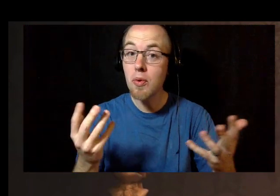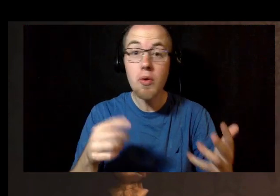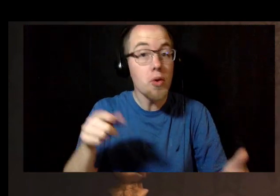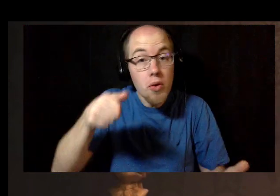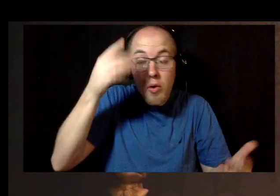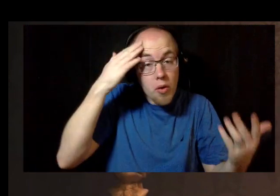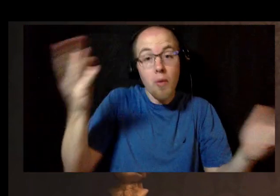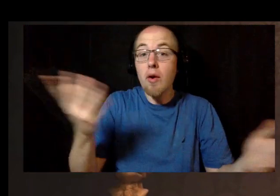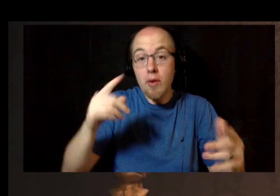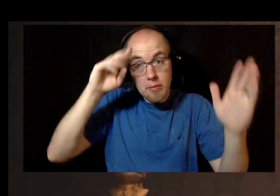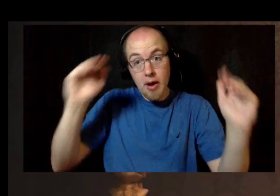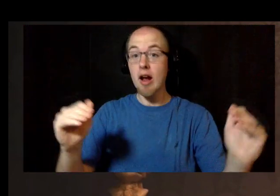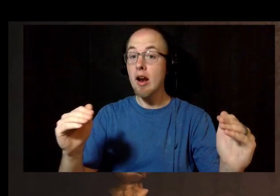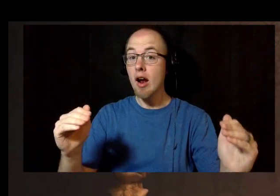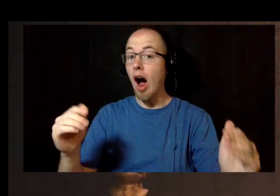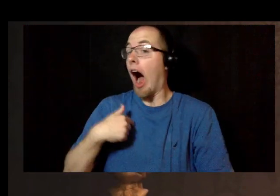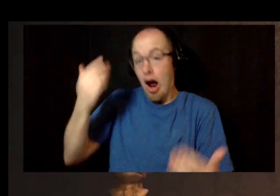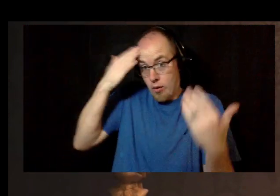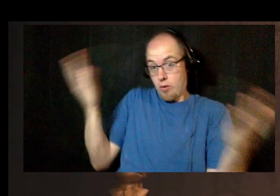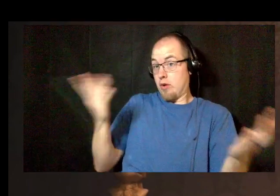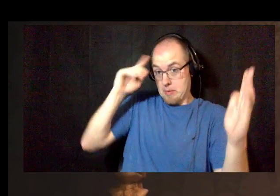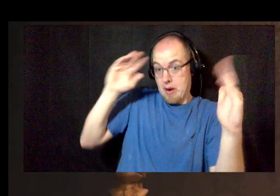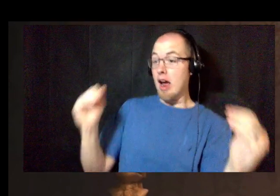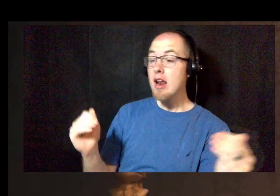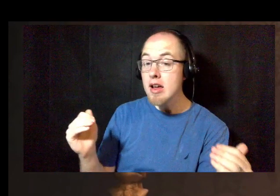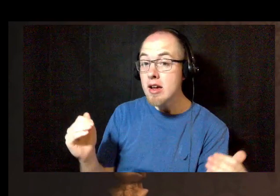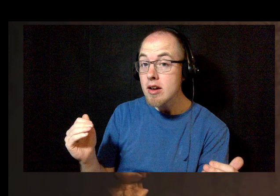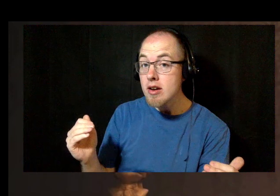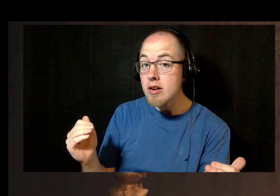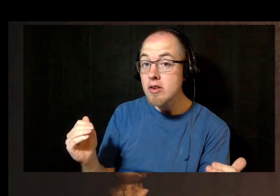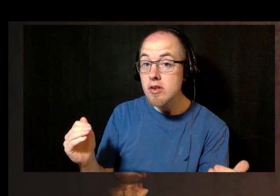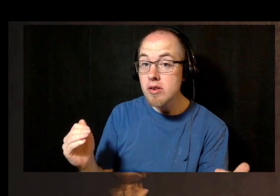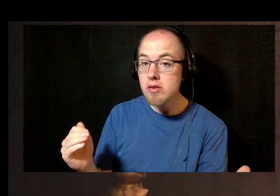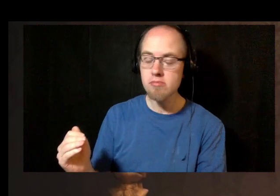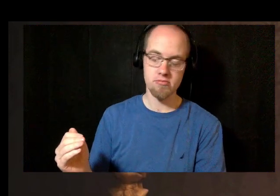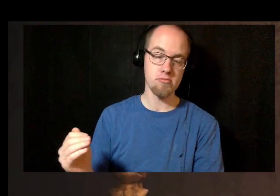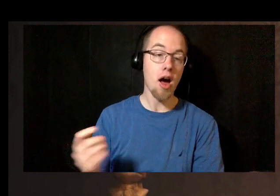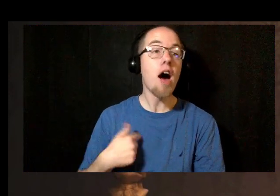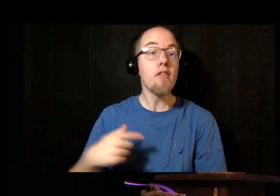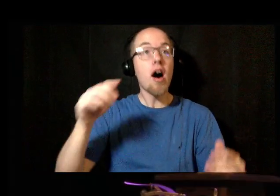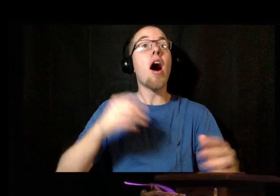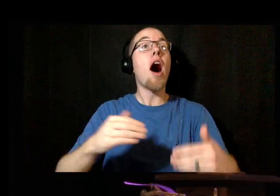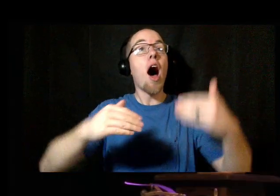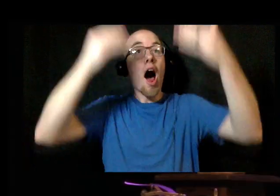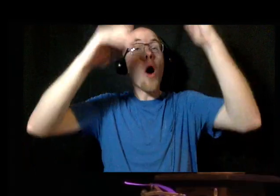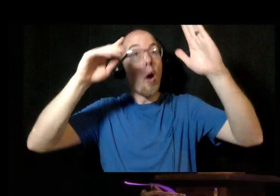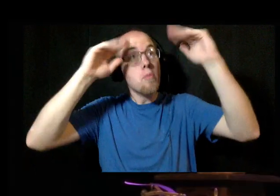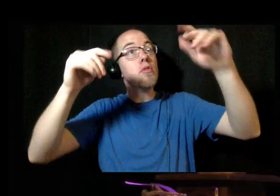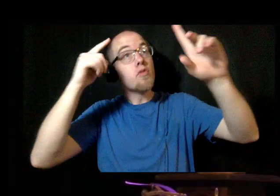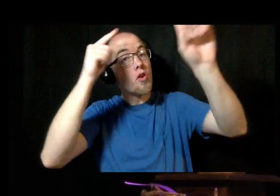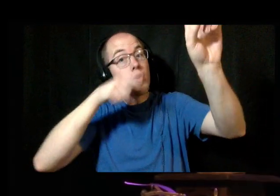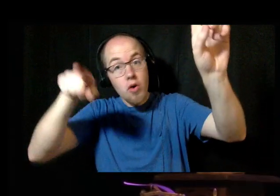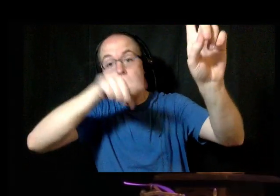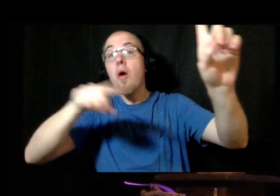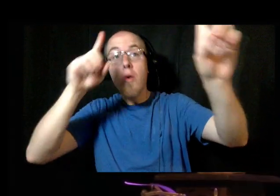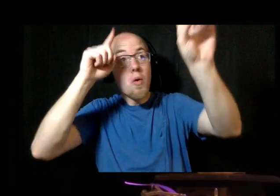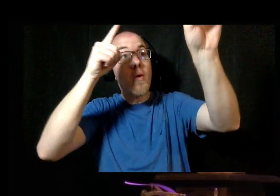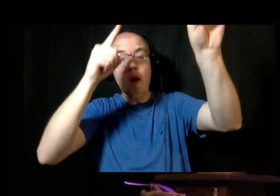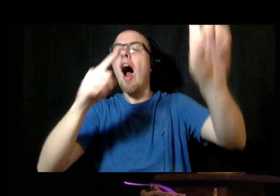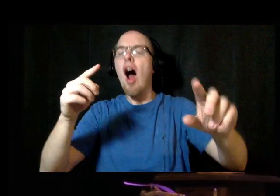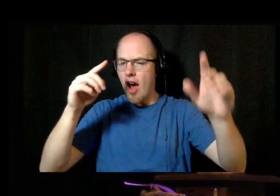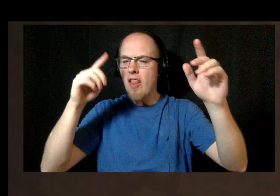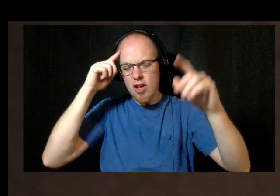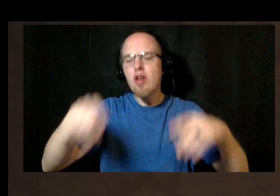know what to expect. I don't know what to expect. I've got high hopes for you people. I think you're going to be